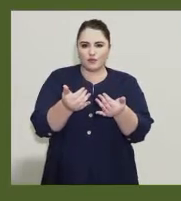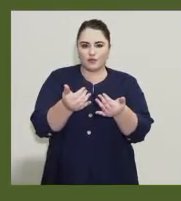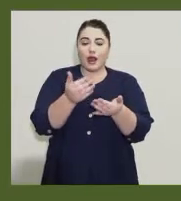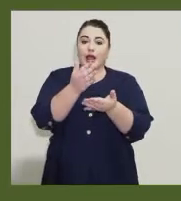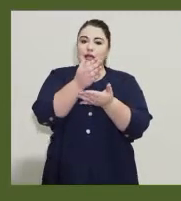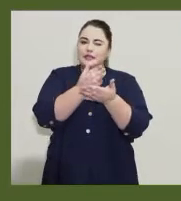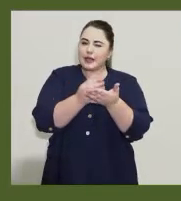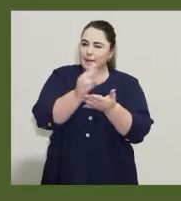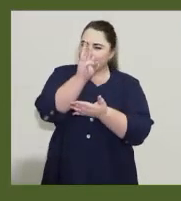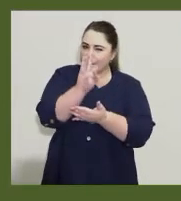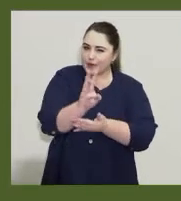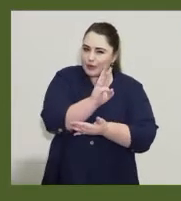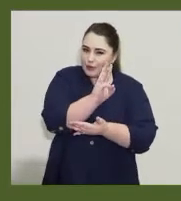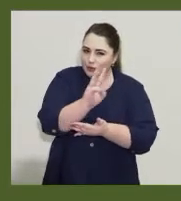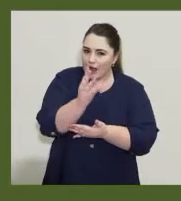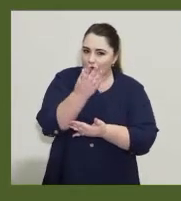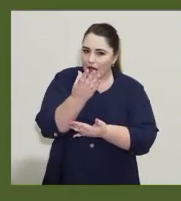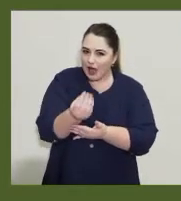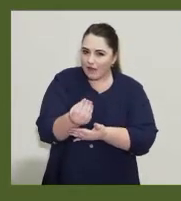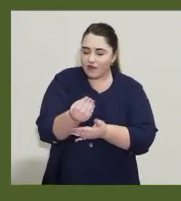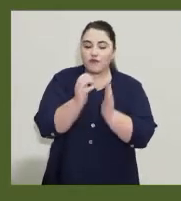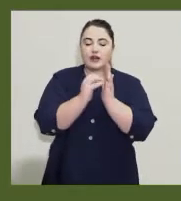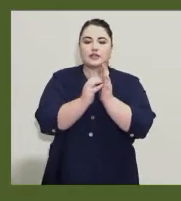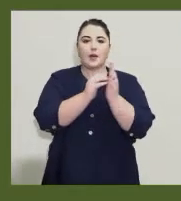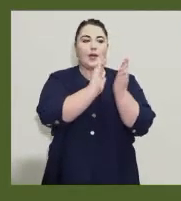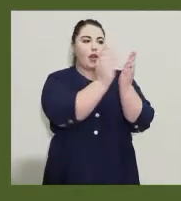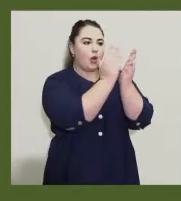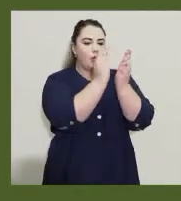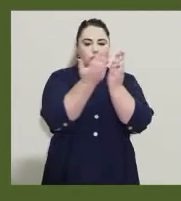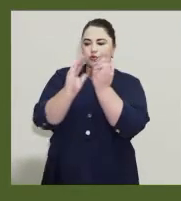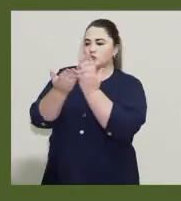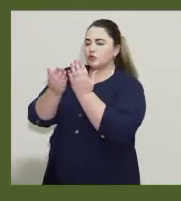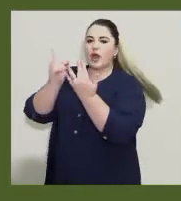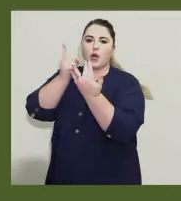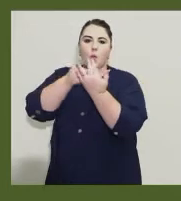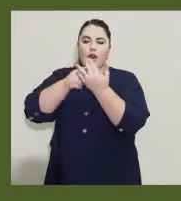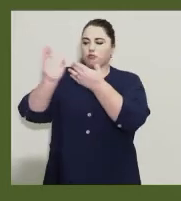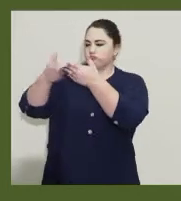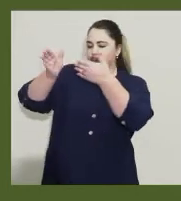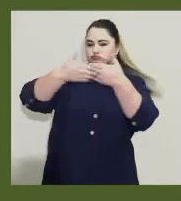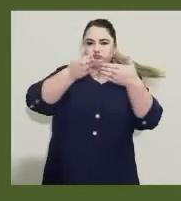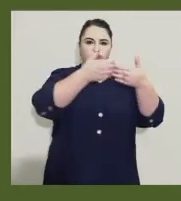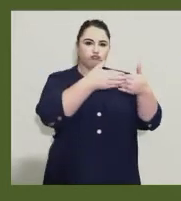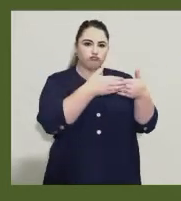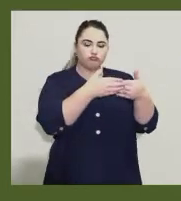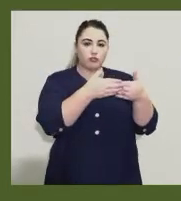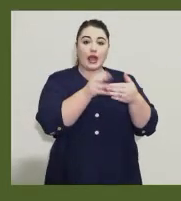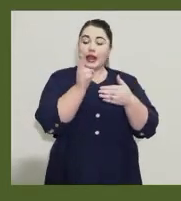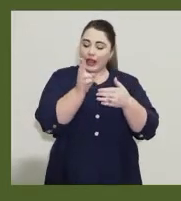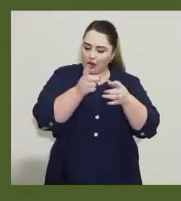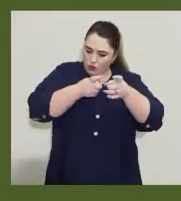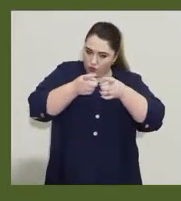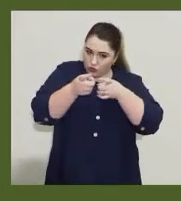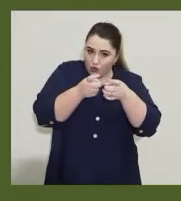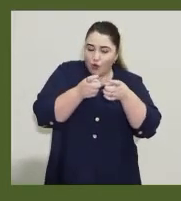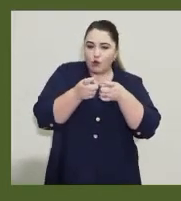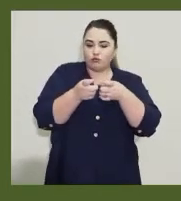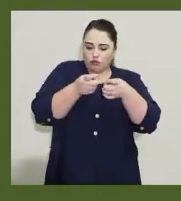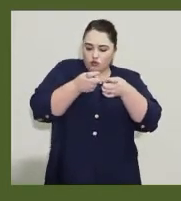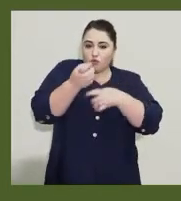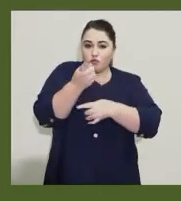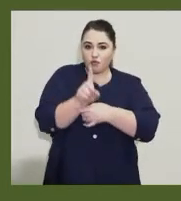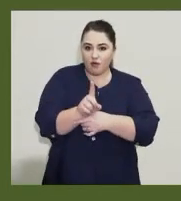And then how did he do it? He had certain precautions like closing all doors and windows, and then